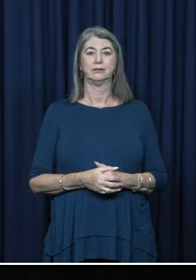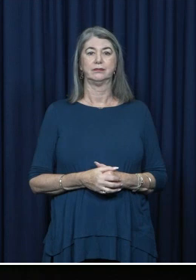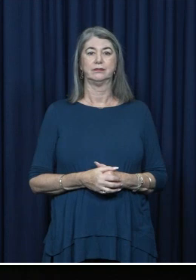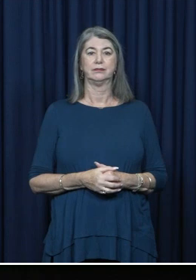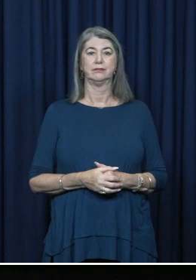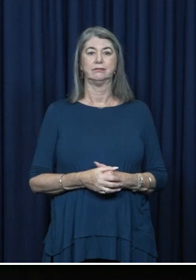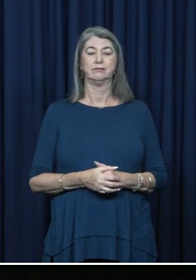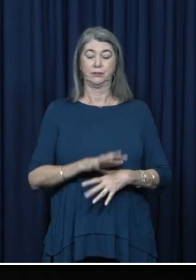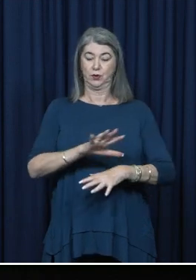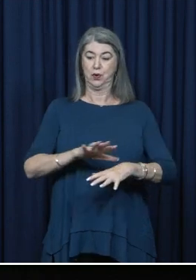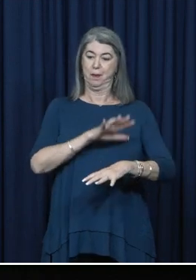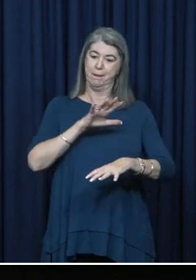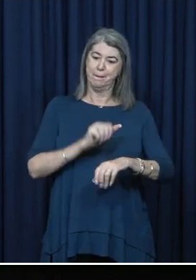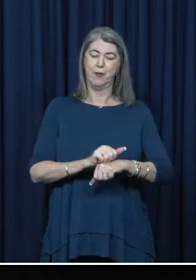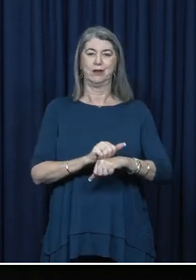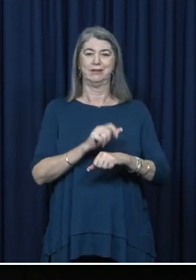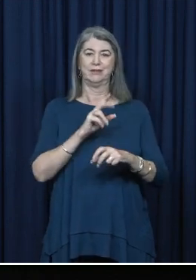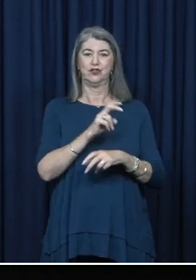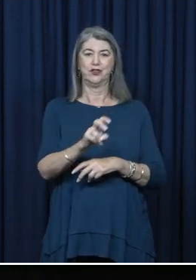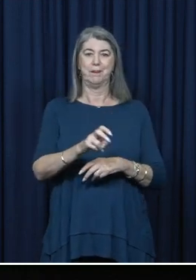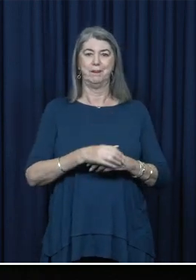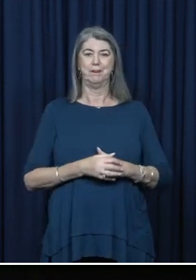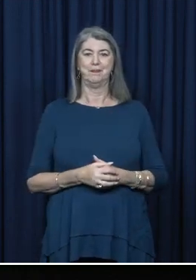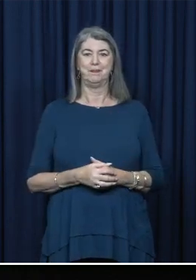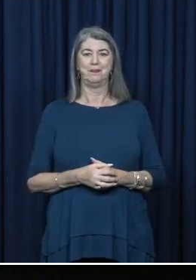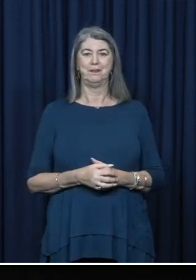And I'm going to book the trip.